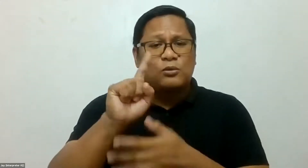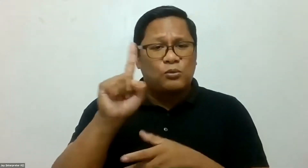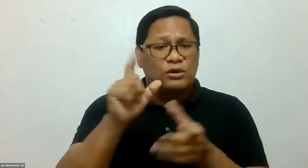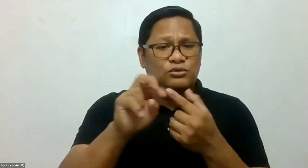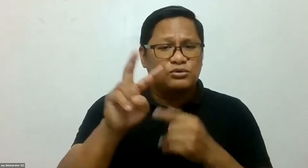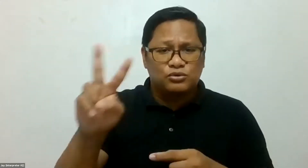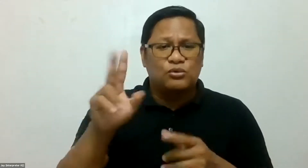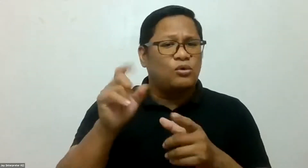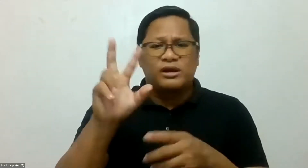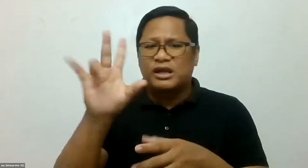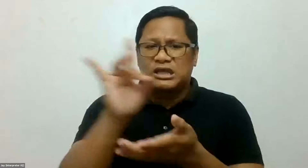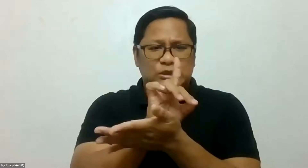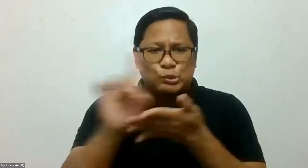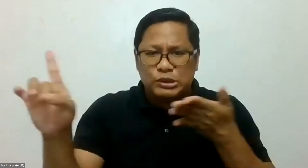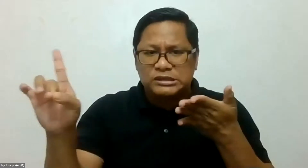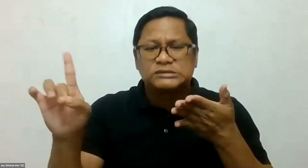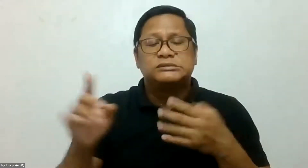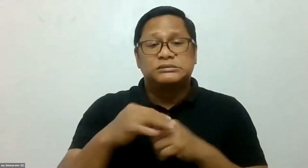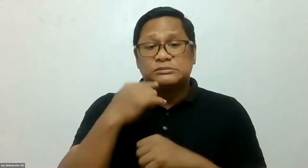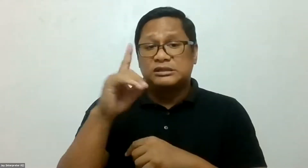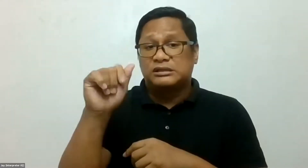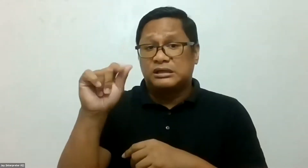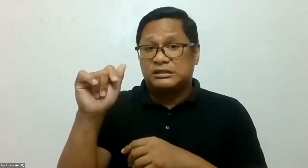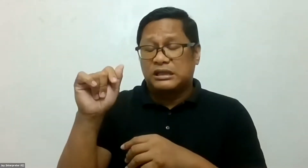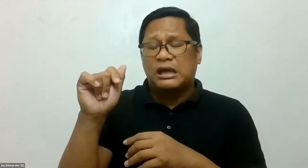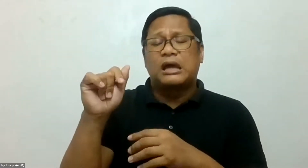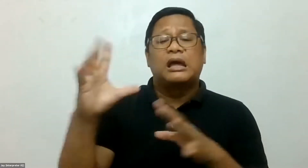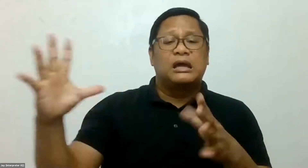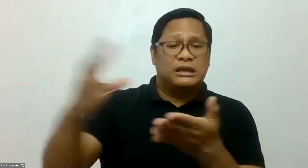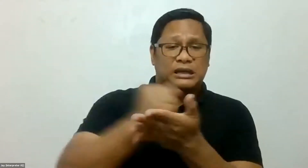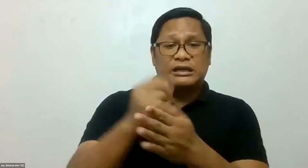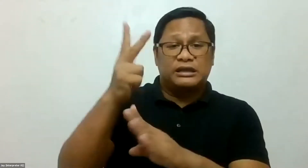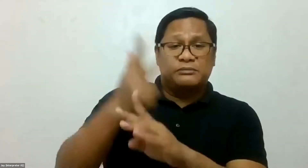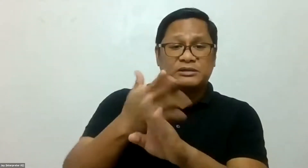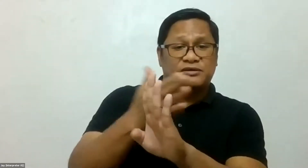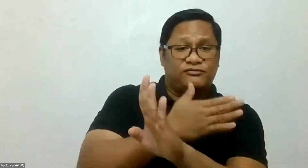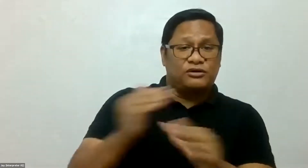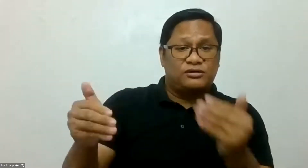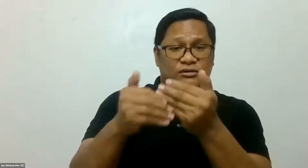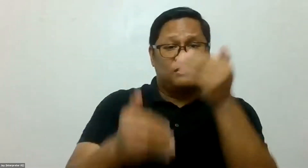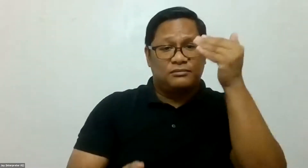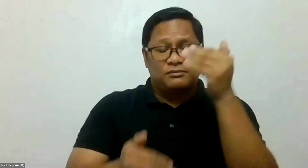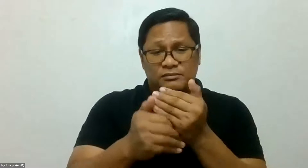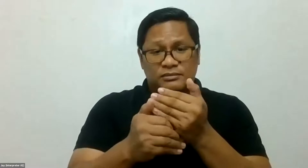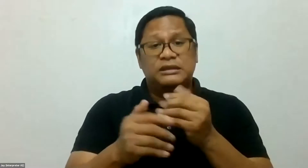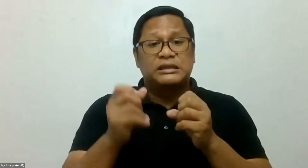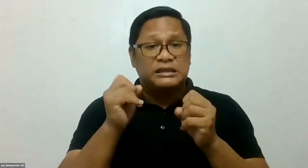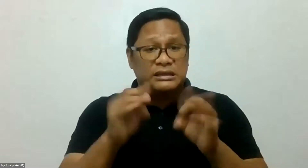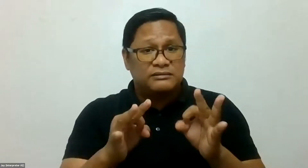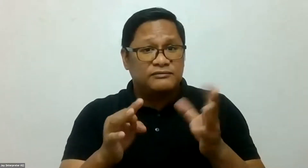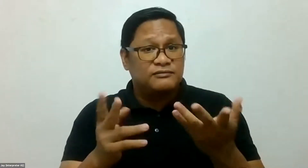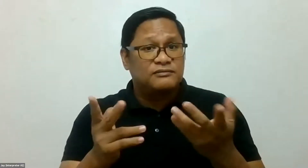8 weeks. These data were gathered just 3 months into the lockdown, and you can just imagine what the figures will be when we face